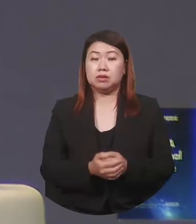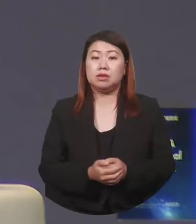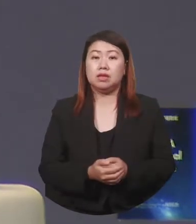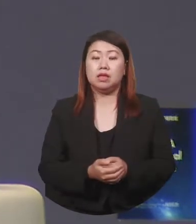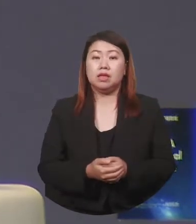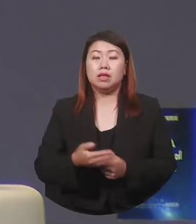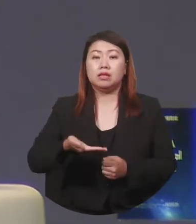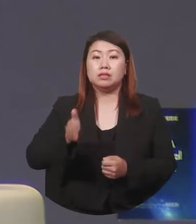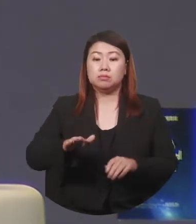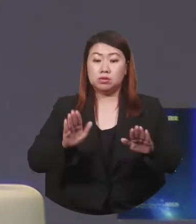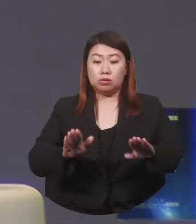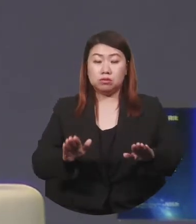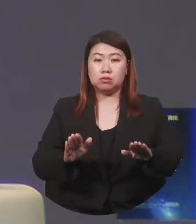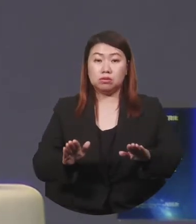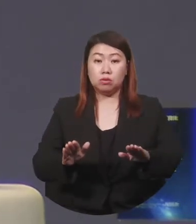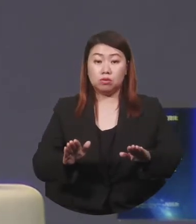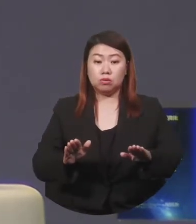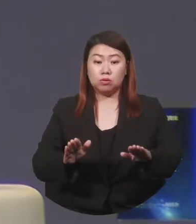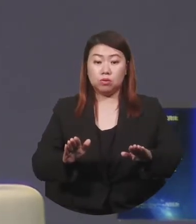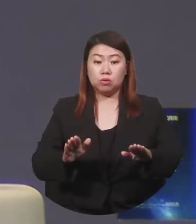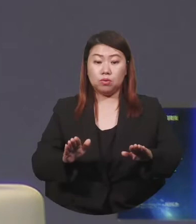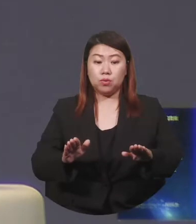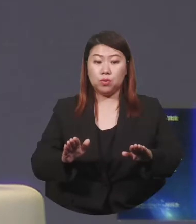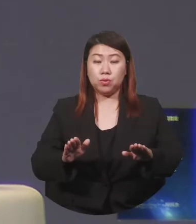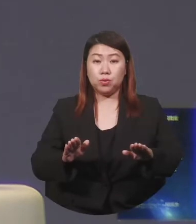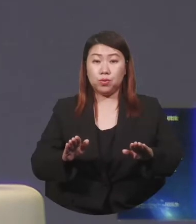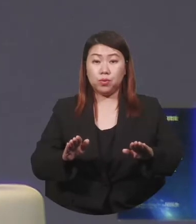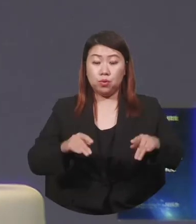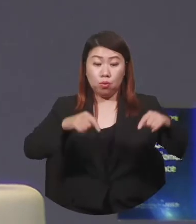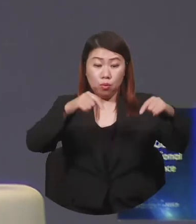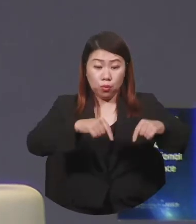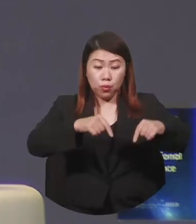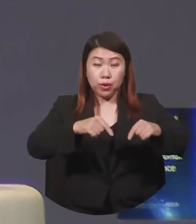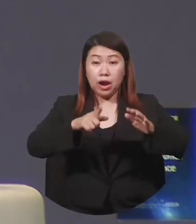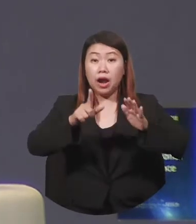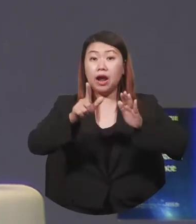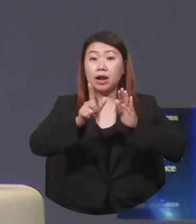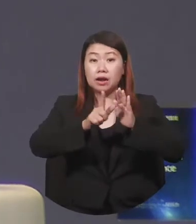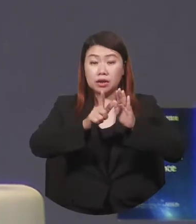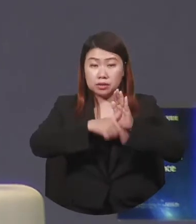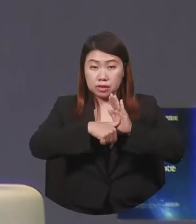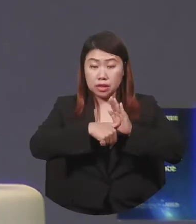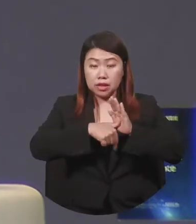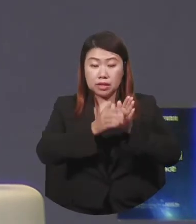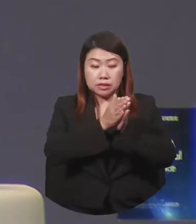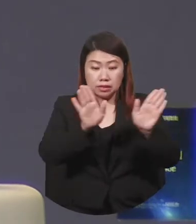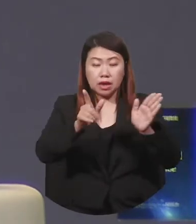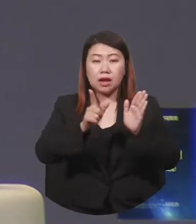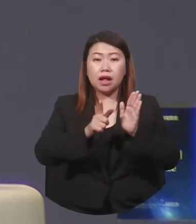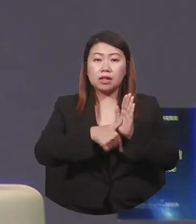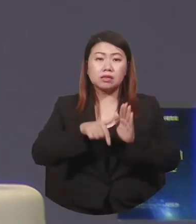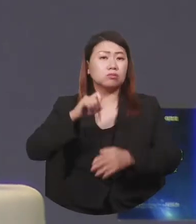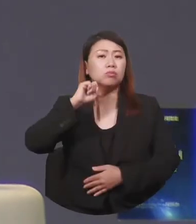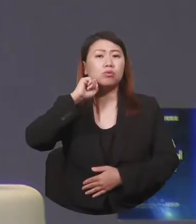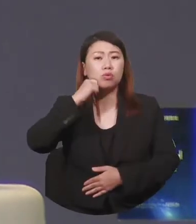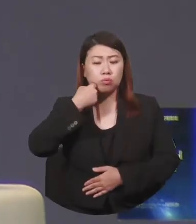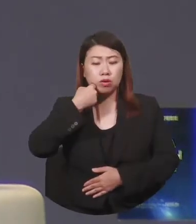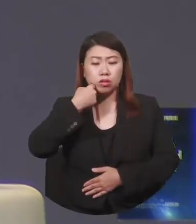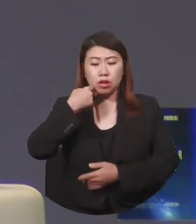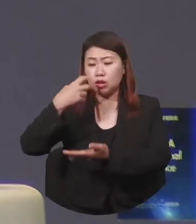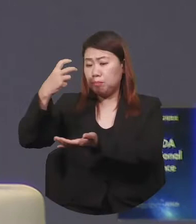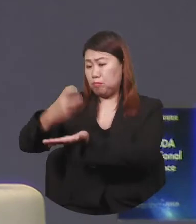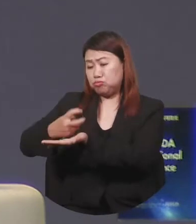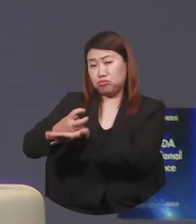we are going to revisit this regulation to give us some flexibility